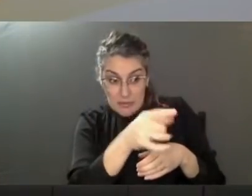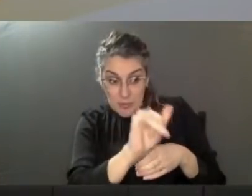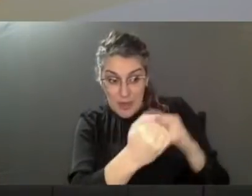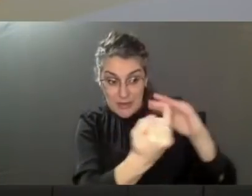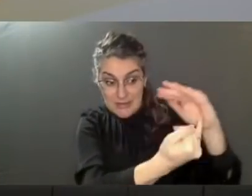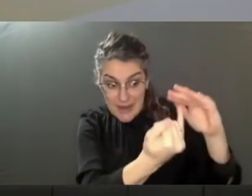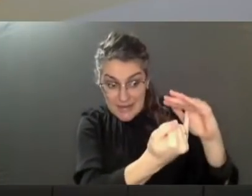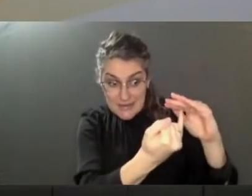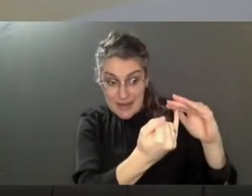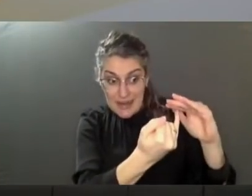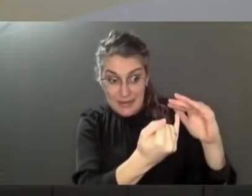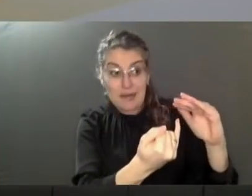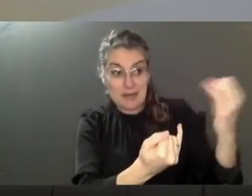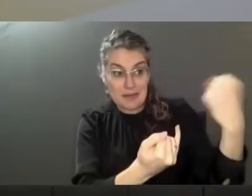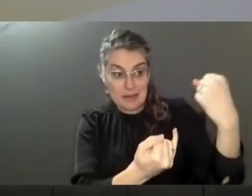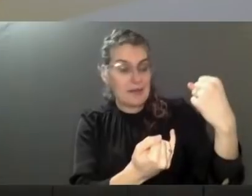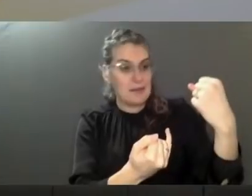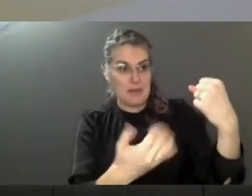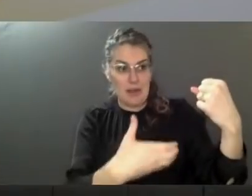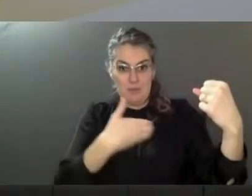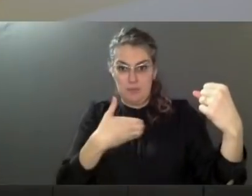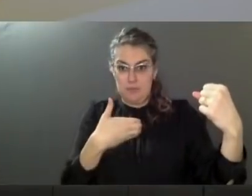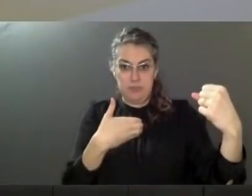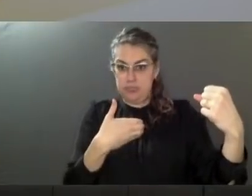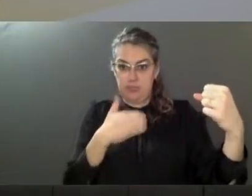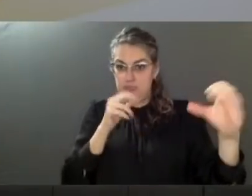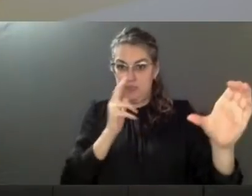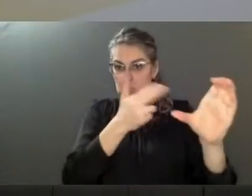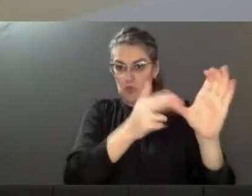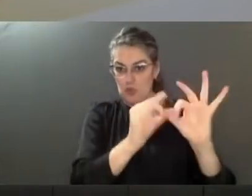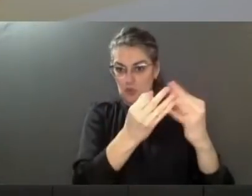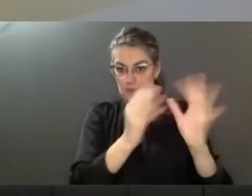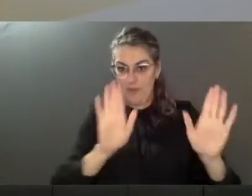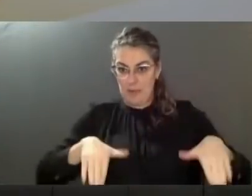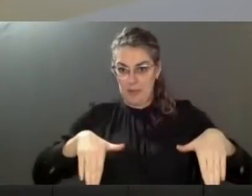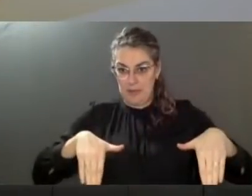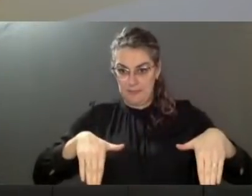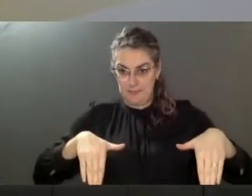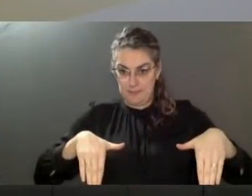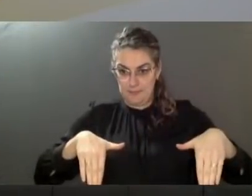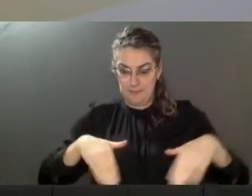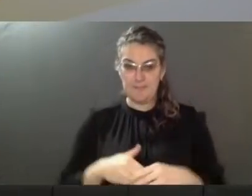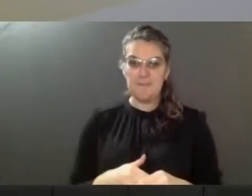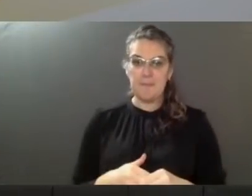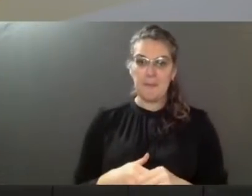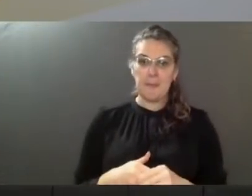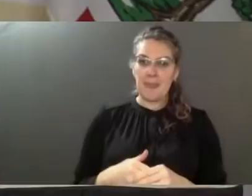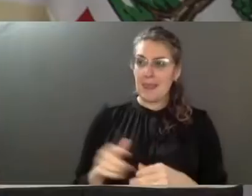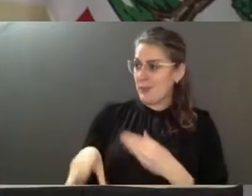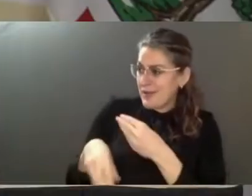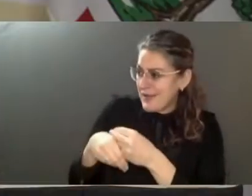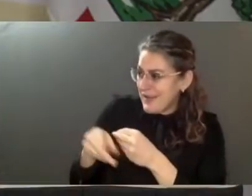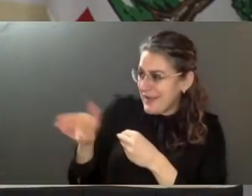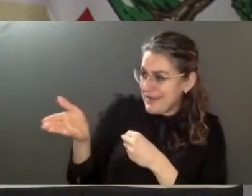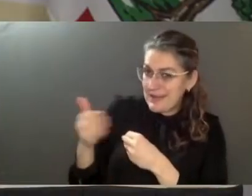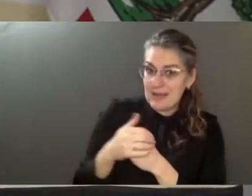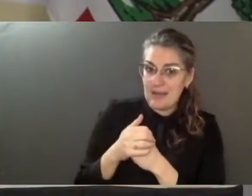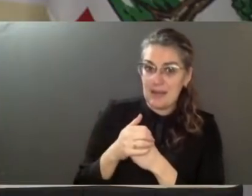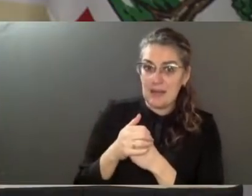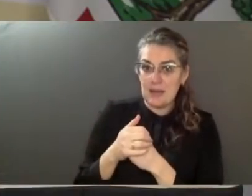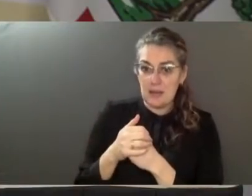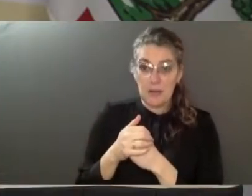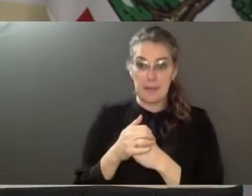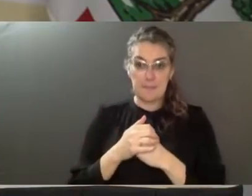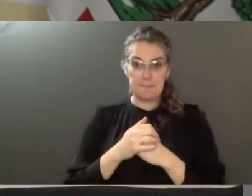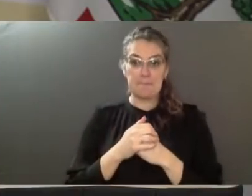And so those are just some of the basics, I think. I don't know if you want to add anything to that. The only thing that I would add